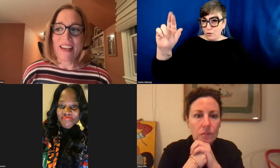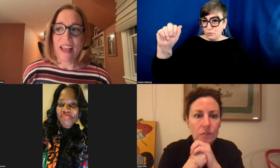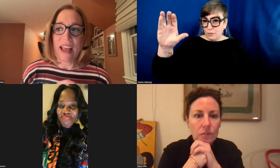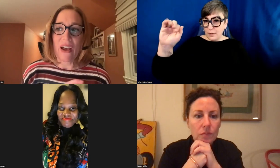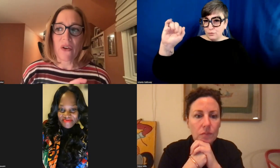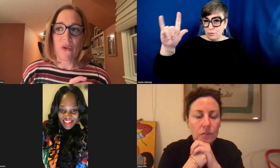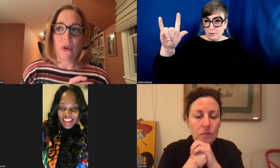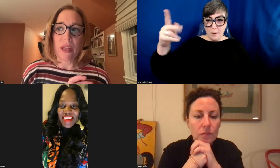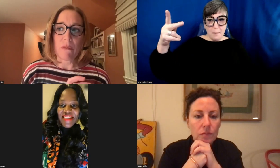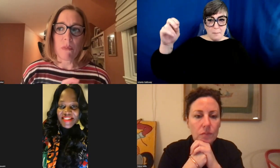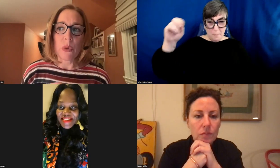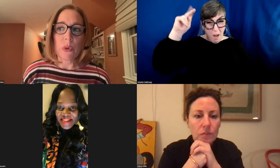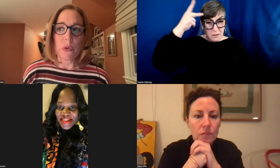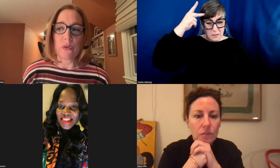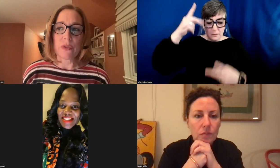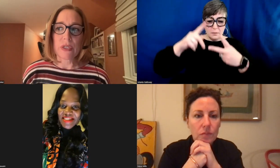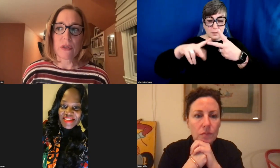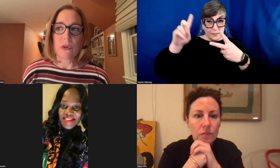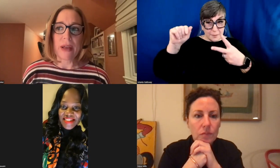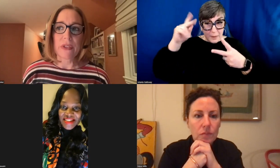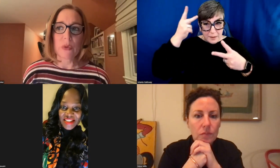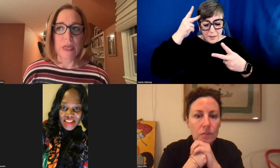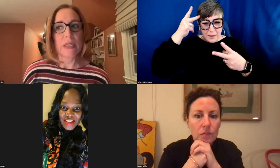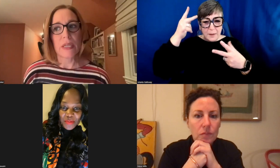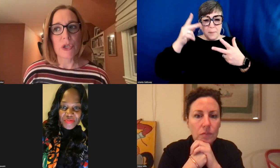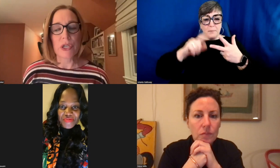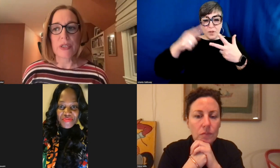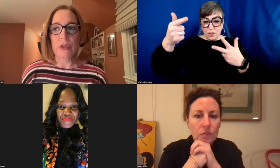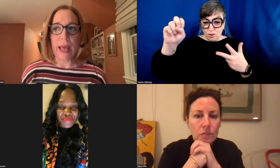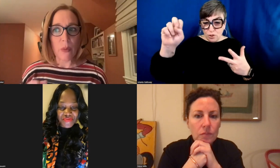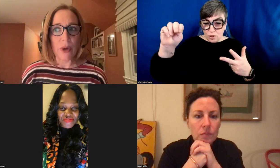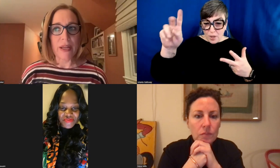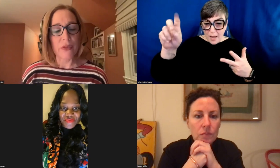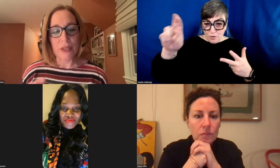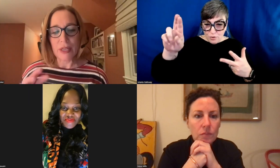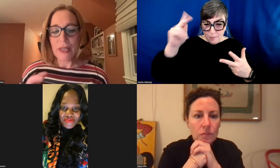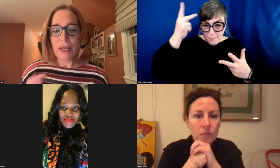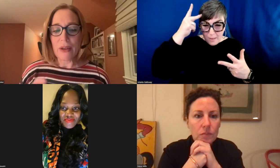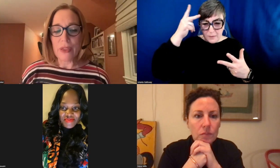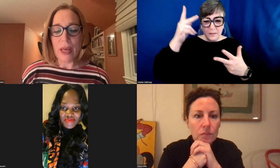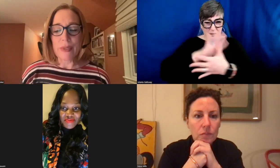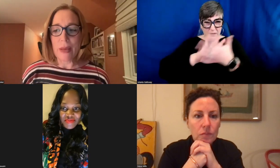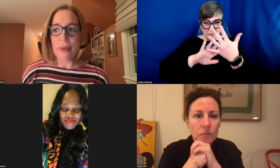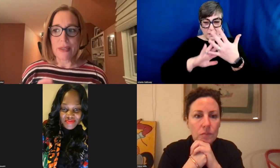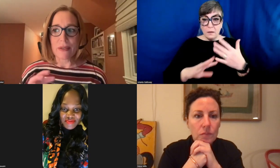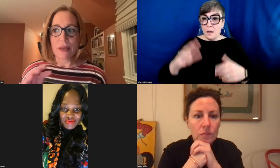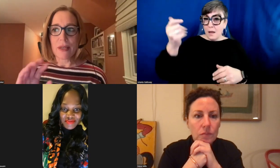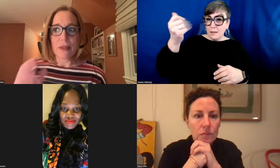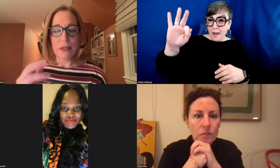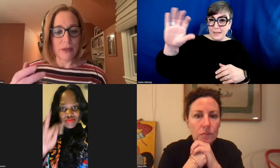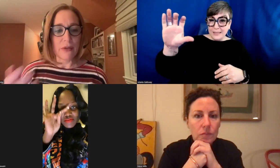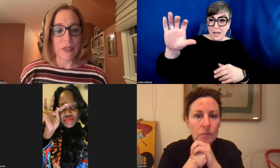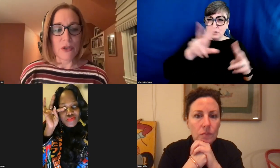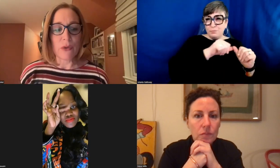and how it moves throughout the 20th century. So the outbreak of the, of the epidemic is